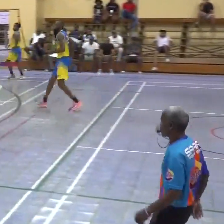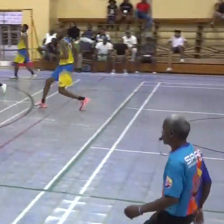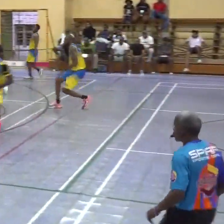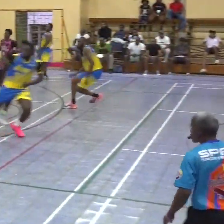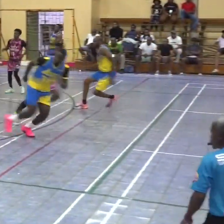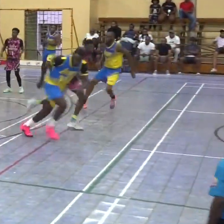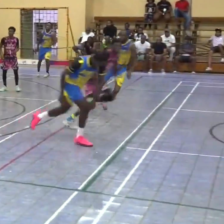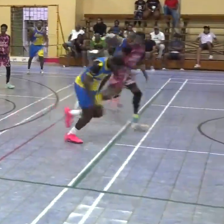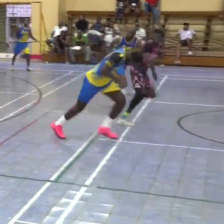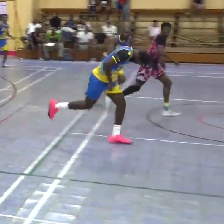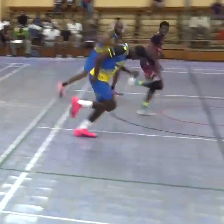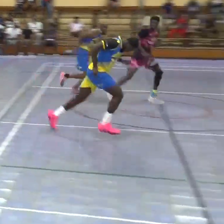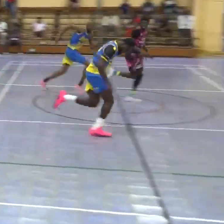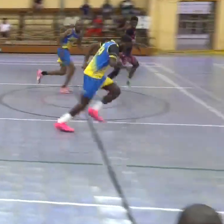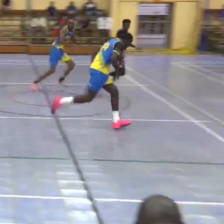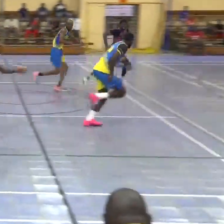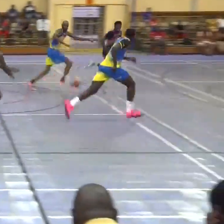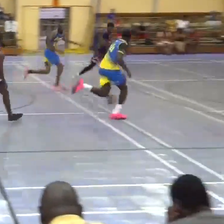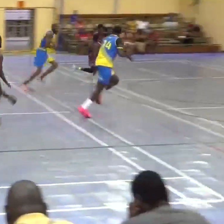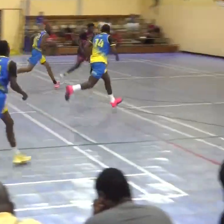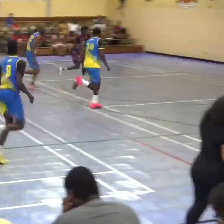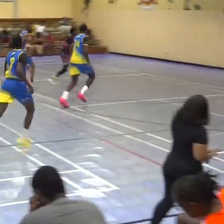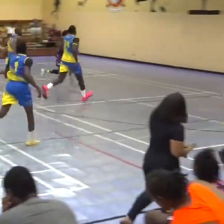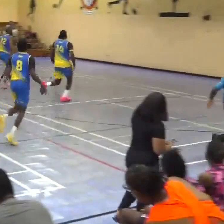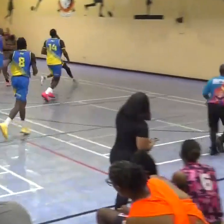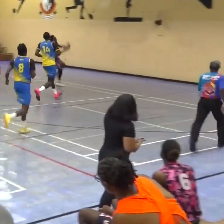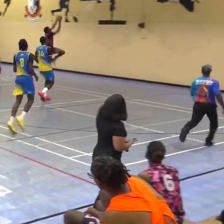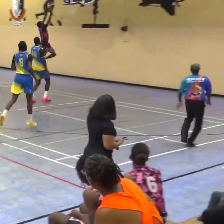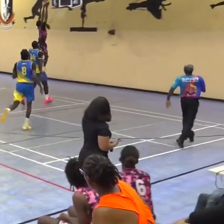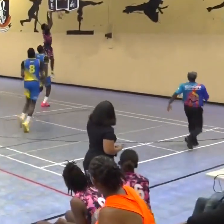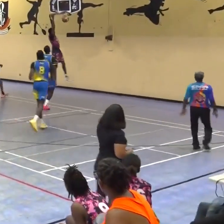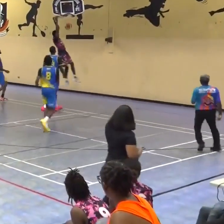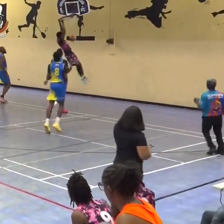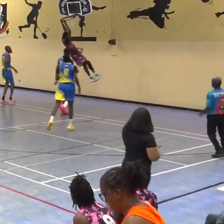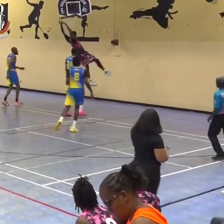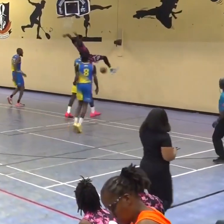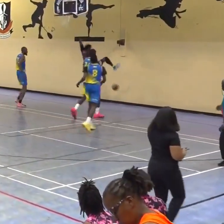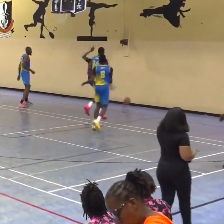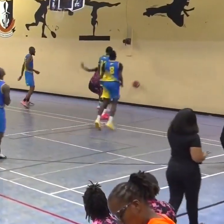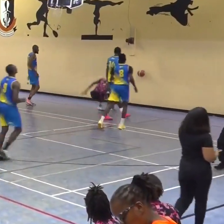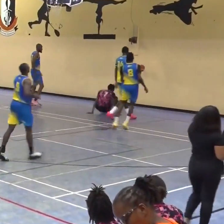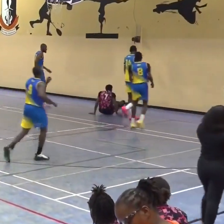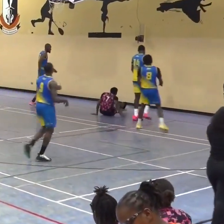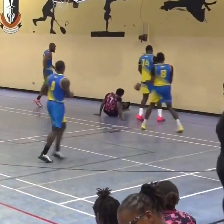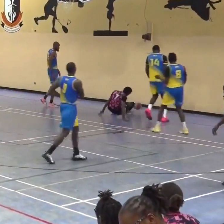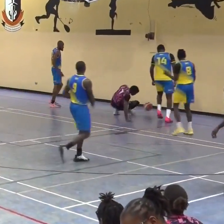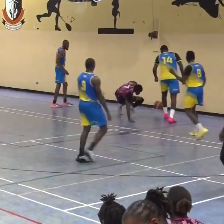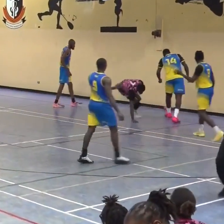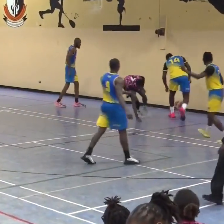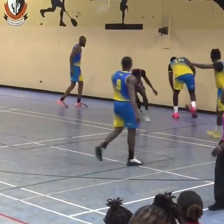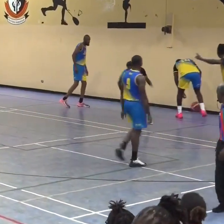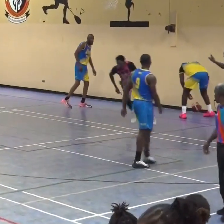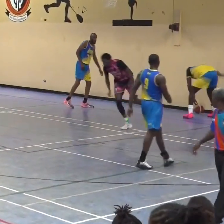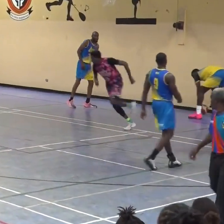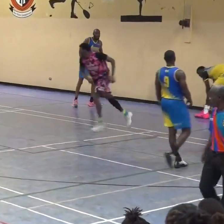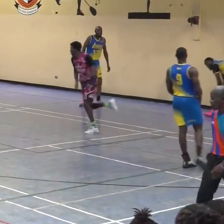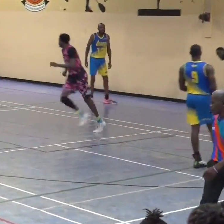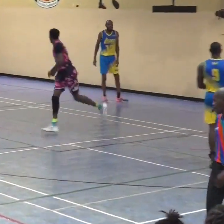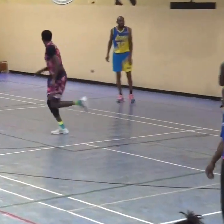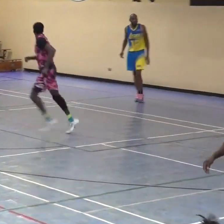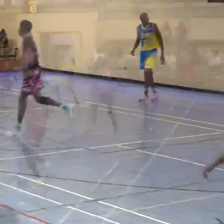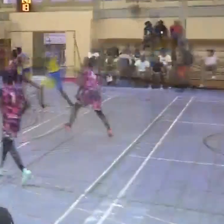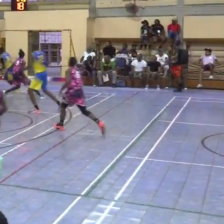down by 30 points. And we could see why. This sloppy play gave Celtics a turnover, and Joel Hunt's the man to dunk